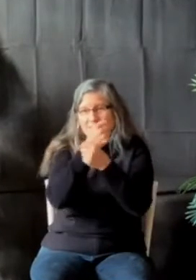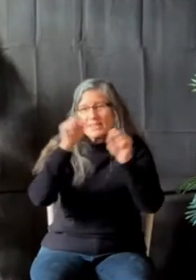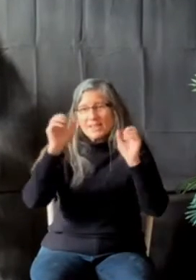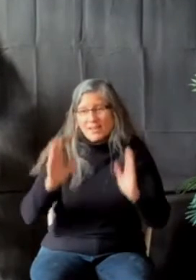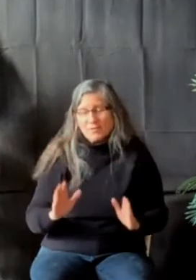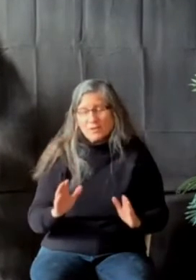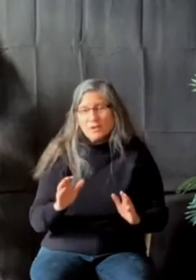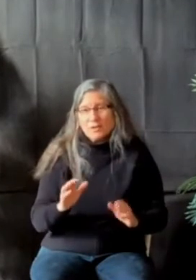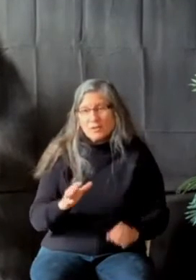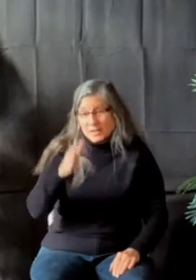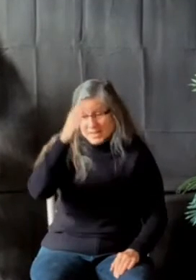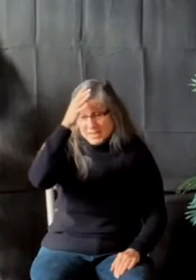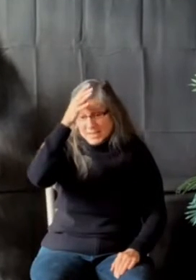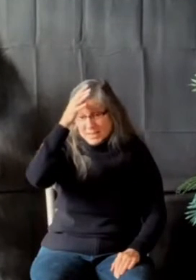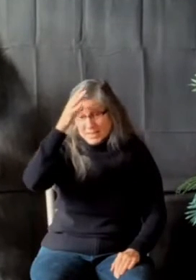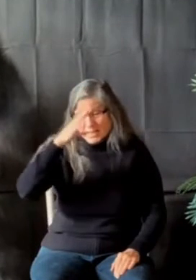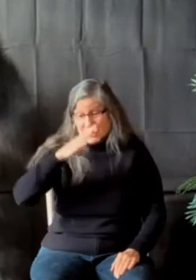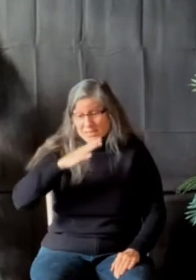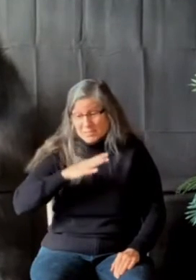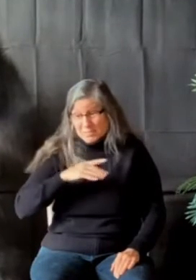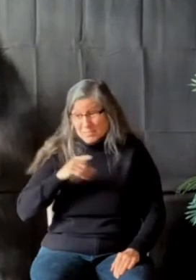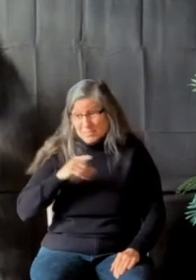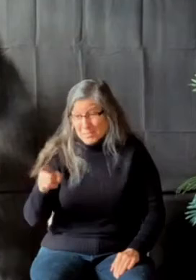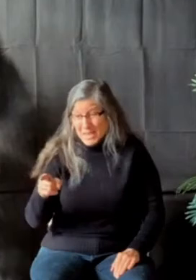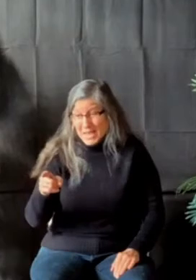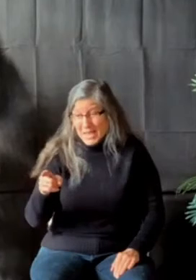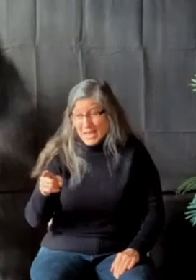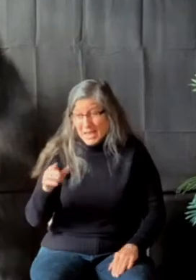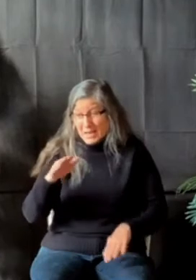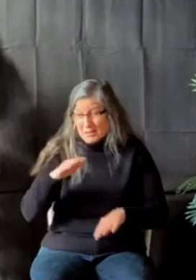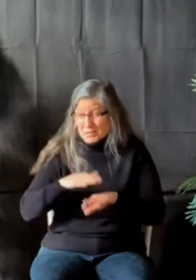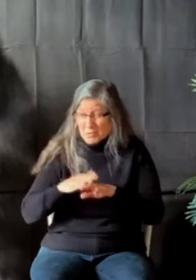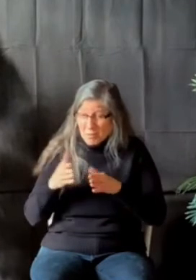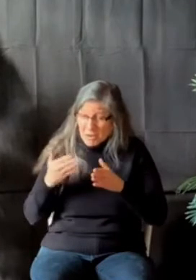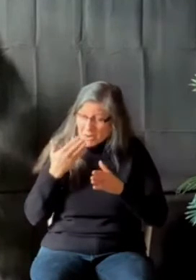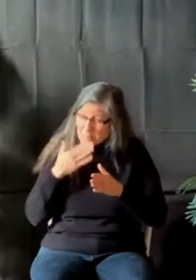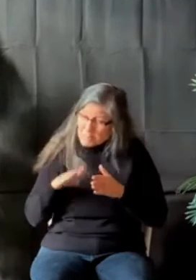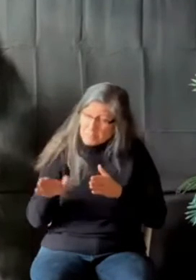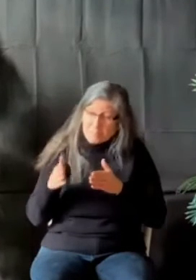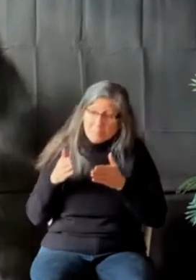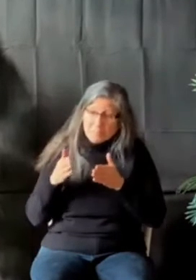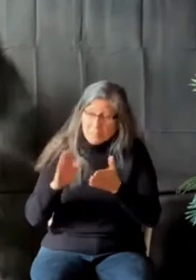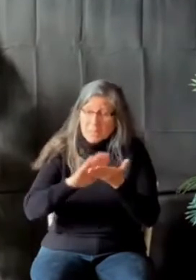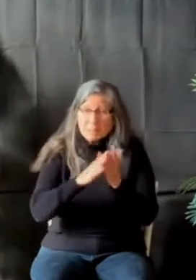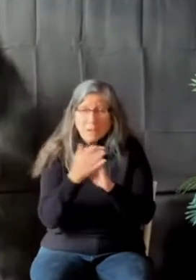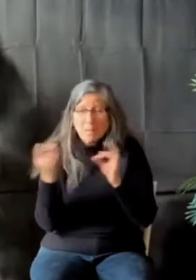This man who was on a delinquent trail to become a horrible man